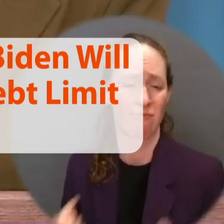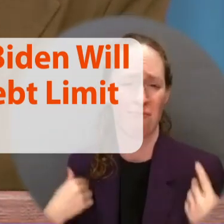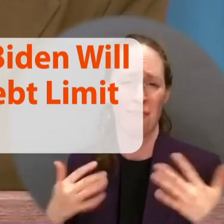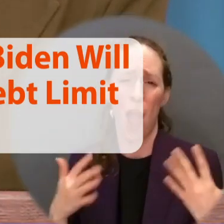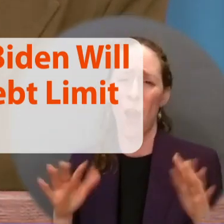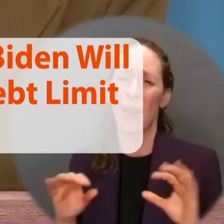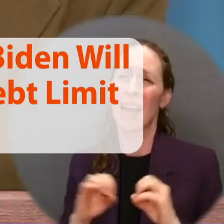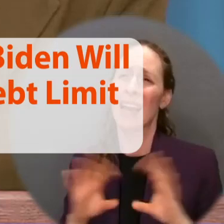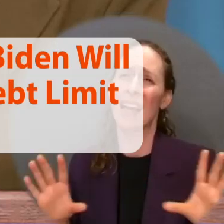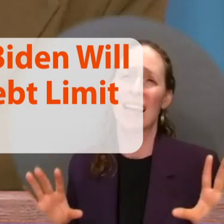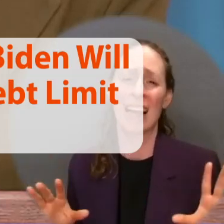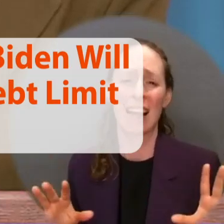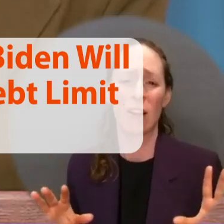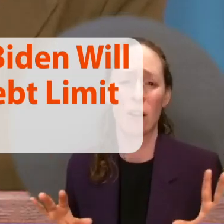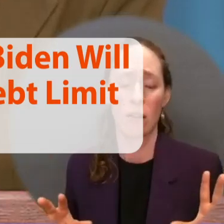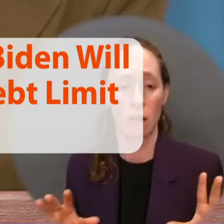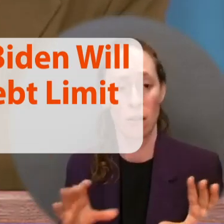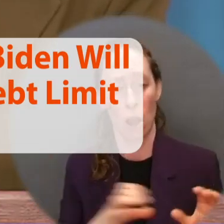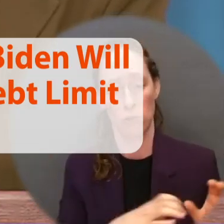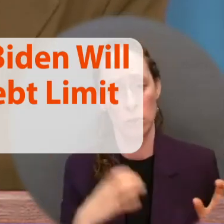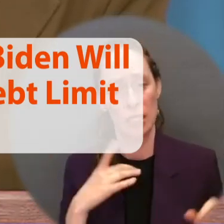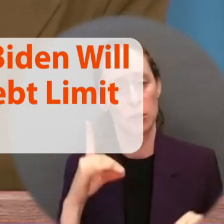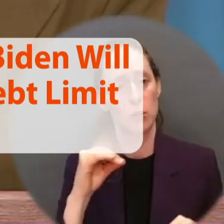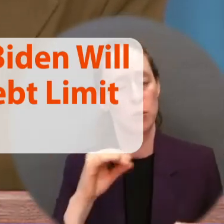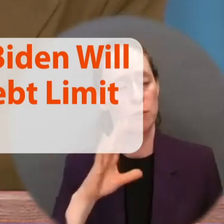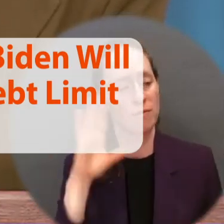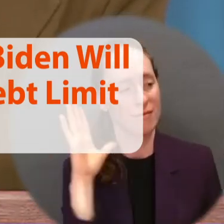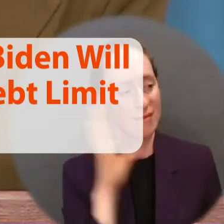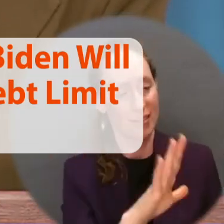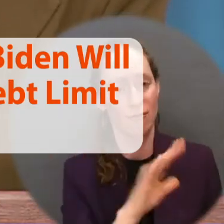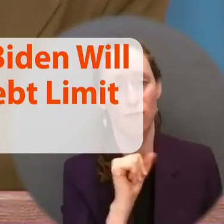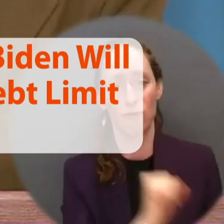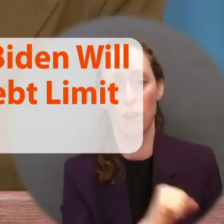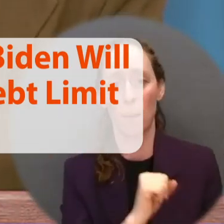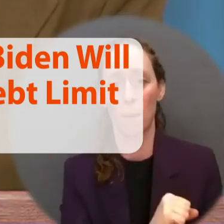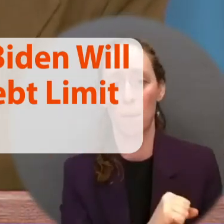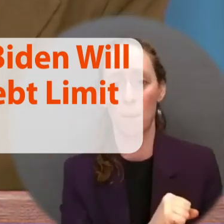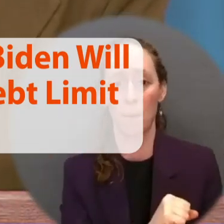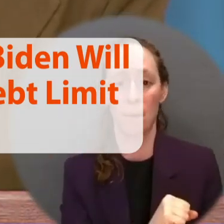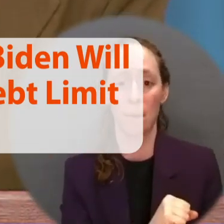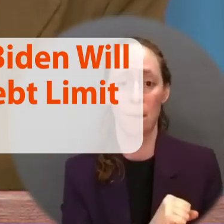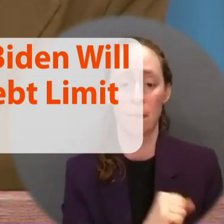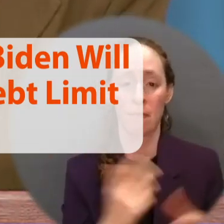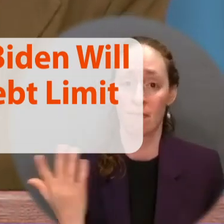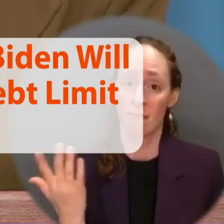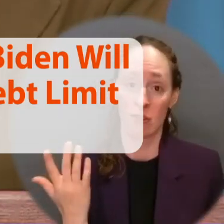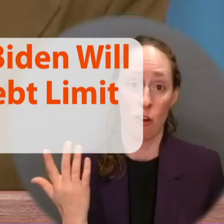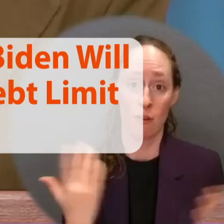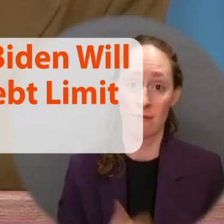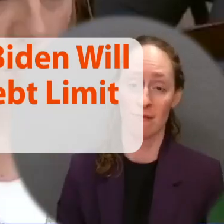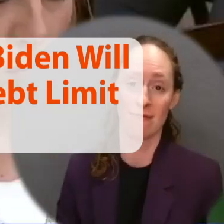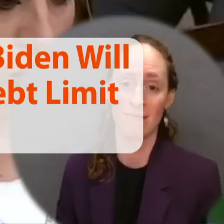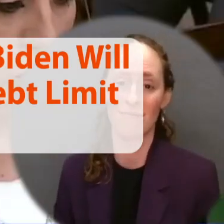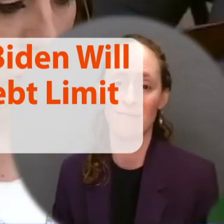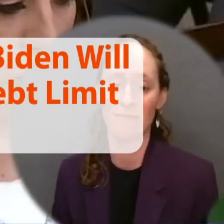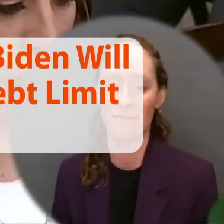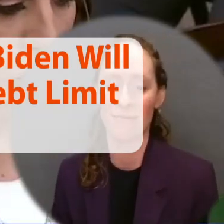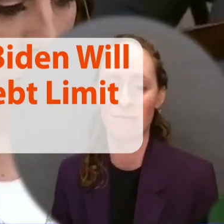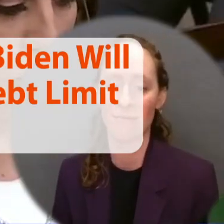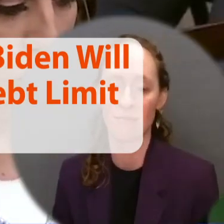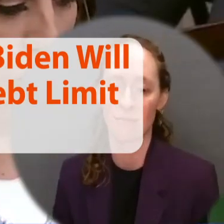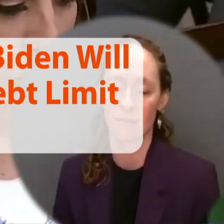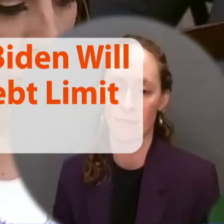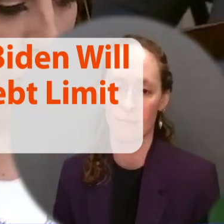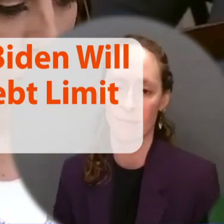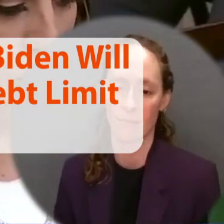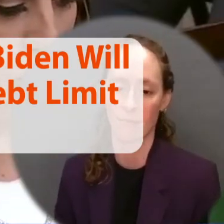need to do their job. They need to get this done on behalf of the American people and do their jobs. And does he think that he can